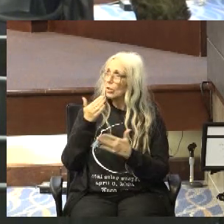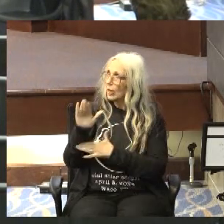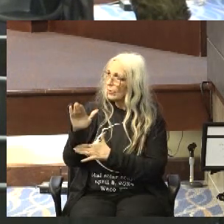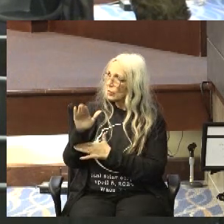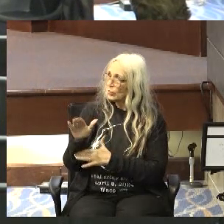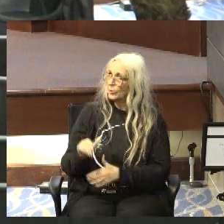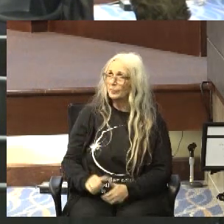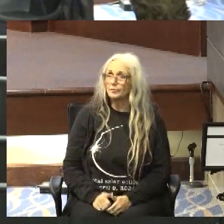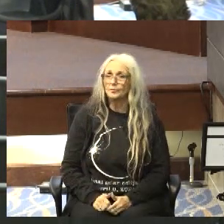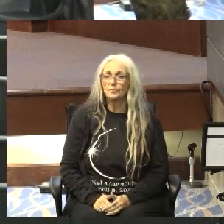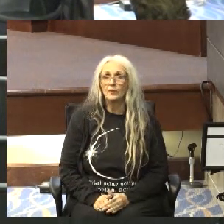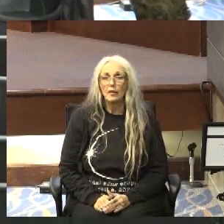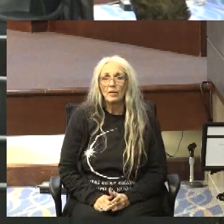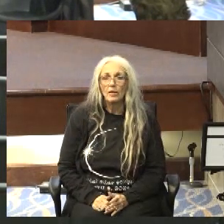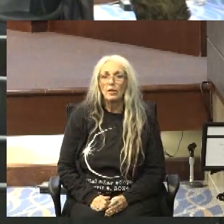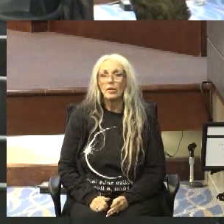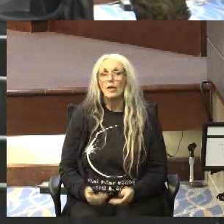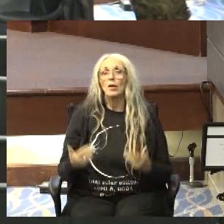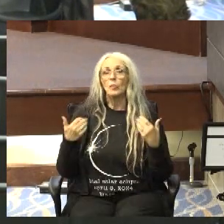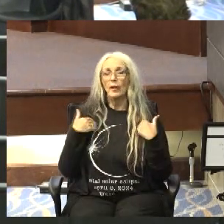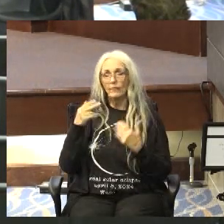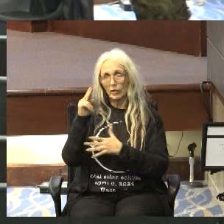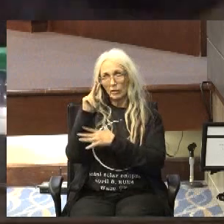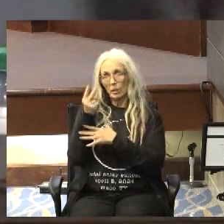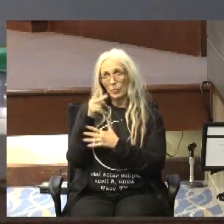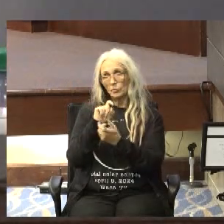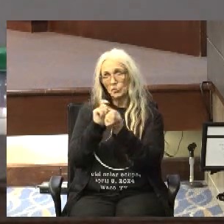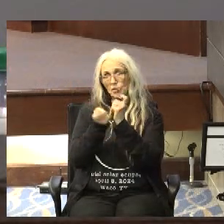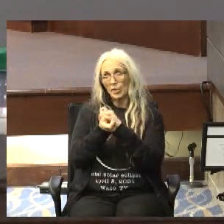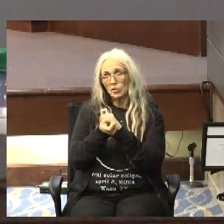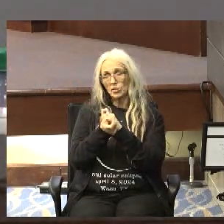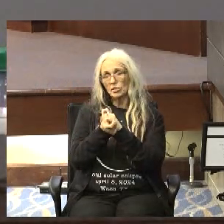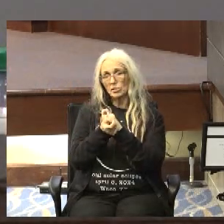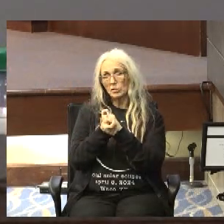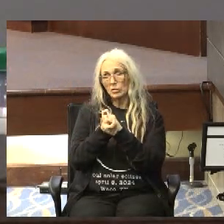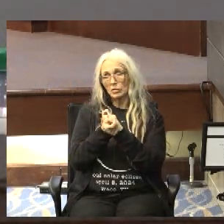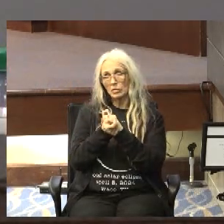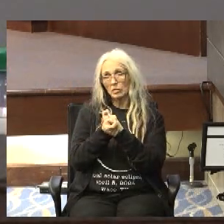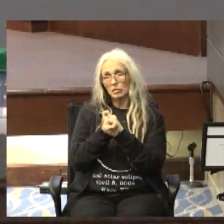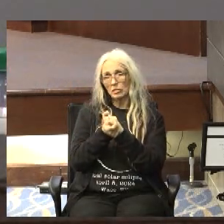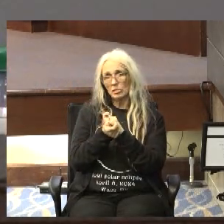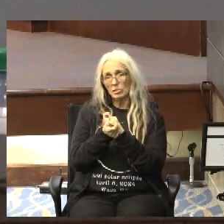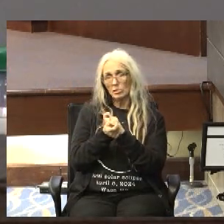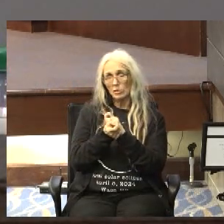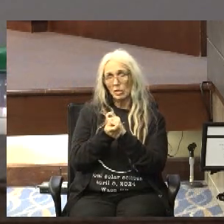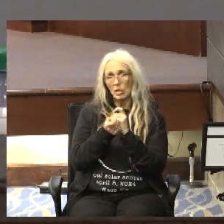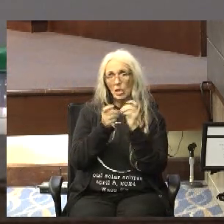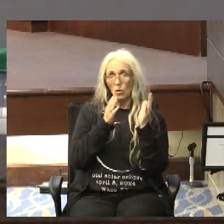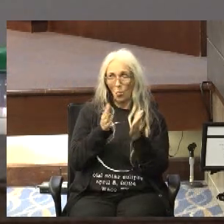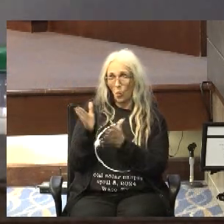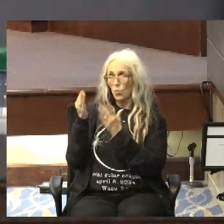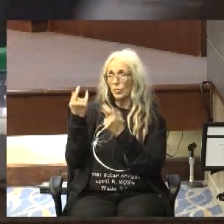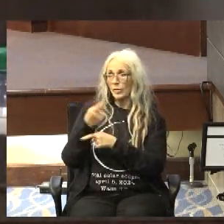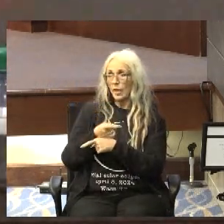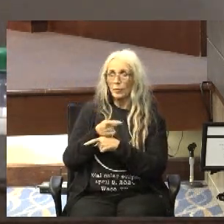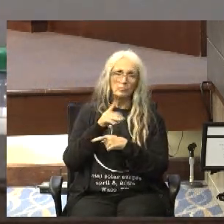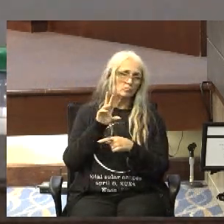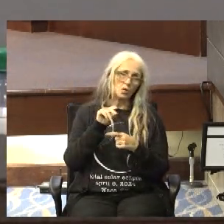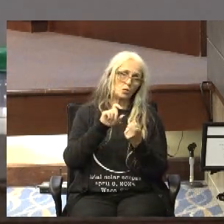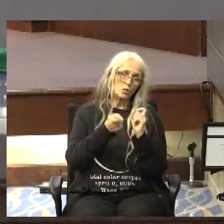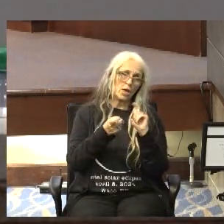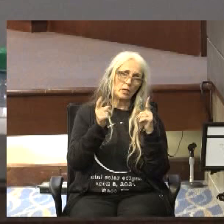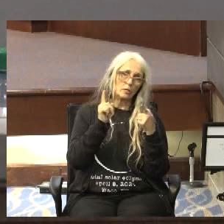Mayor and Council. We have a couple of changes in the procedure today, but no changes necessarily to